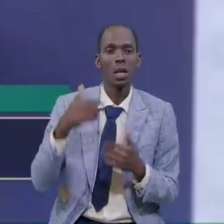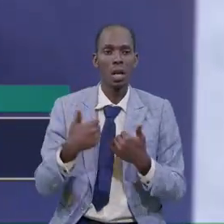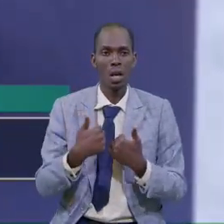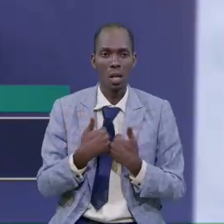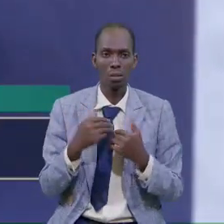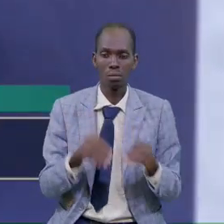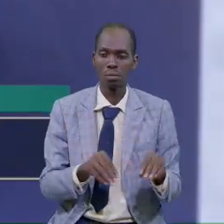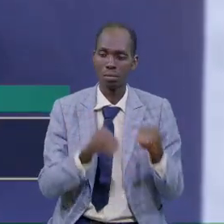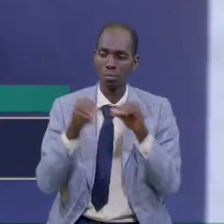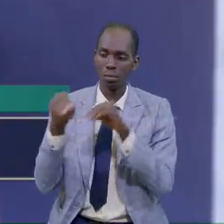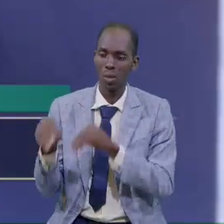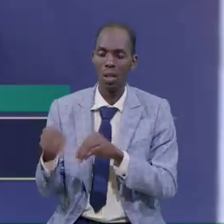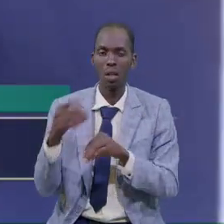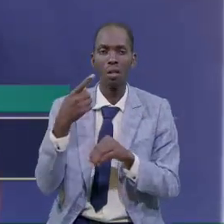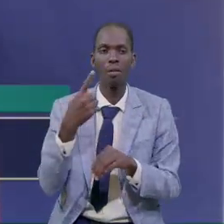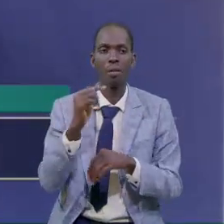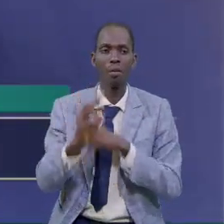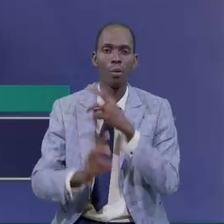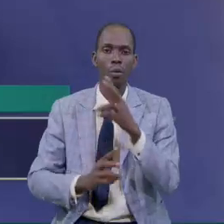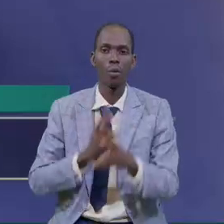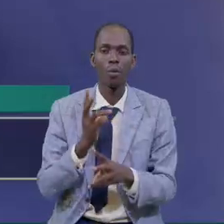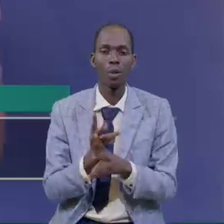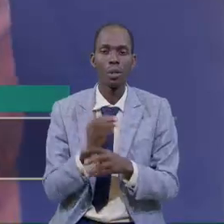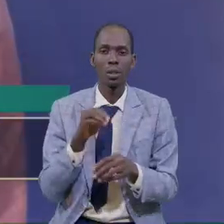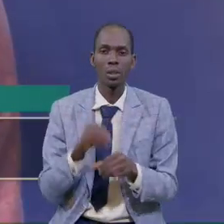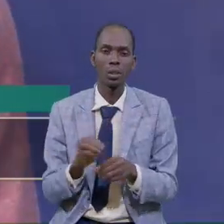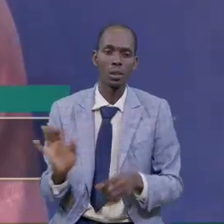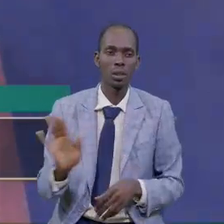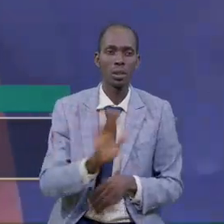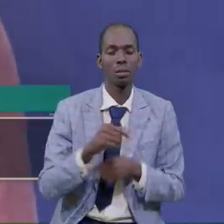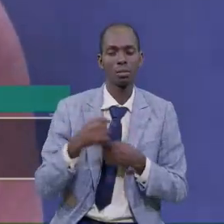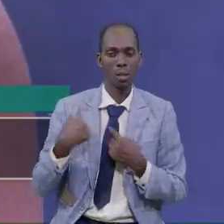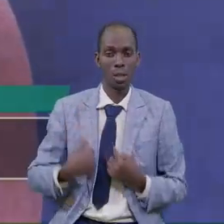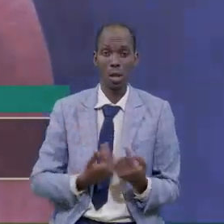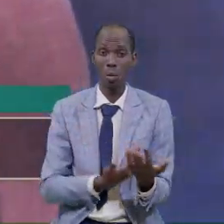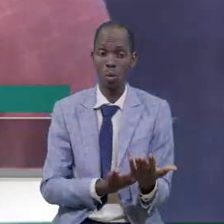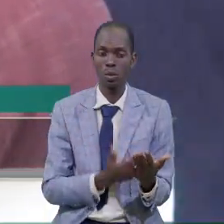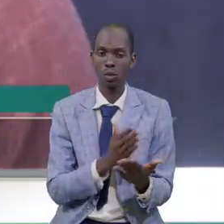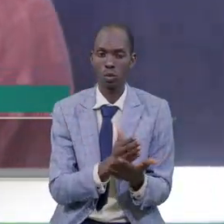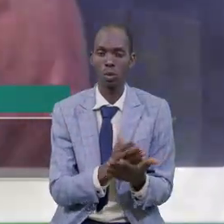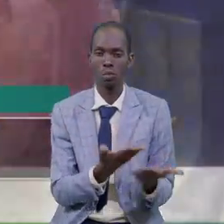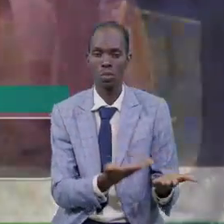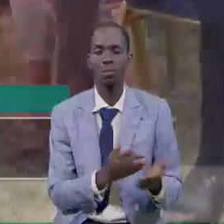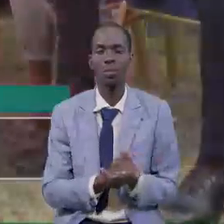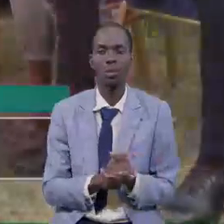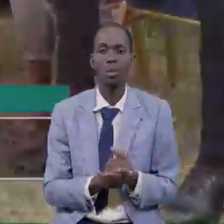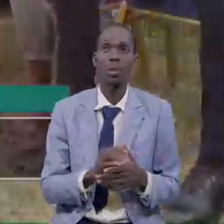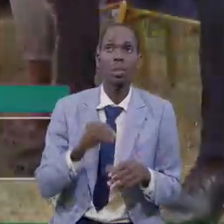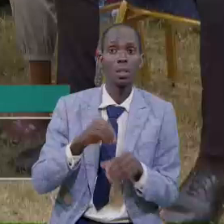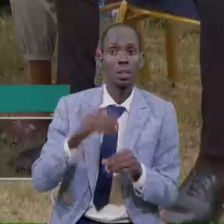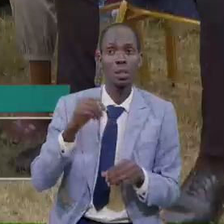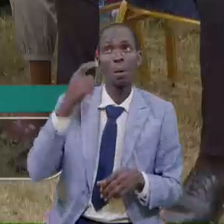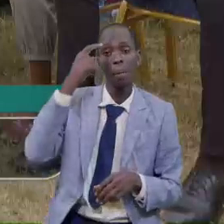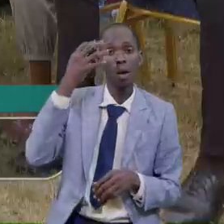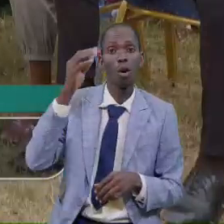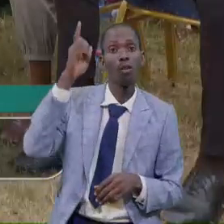the world in their hearts. Stop there. He has set in the mind of God, in the creation of God,